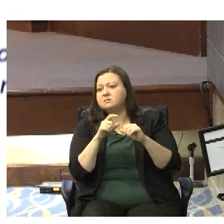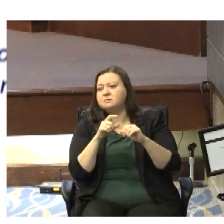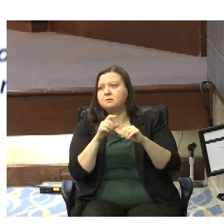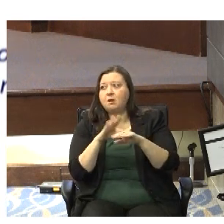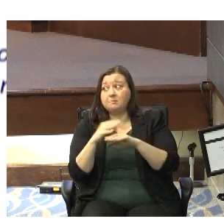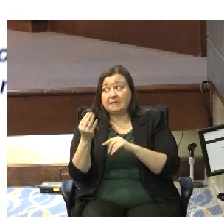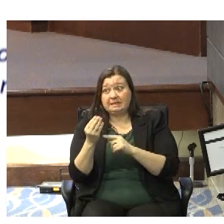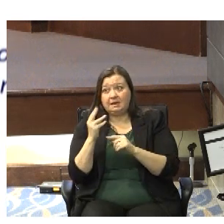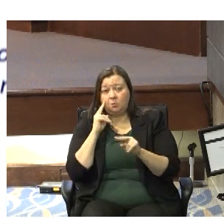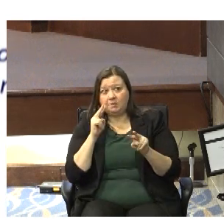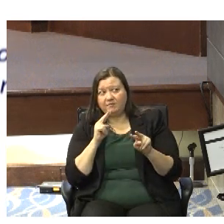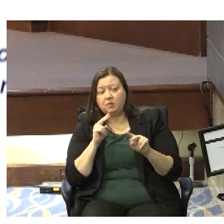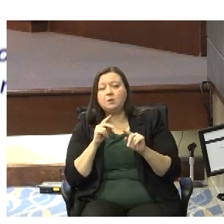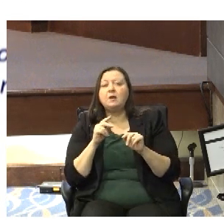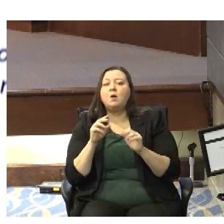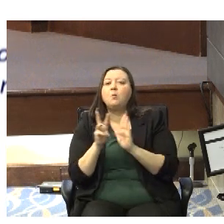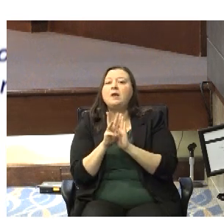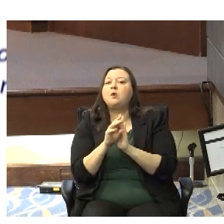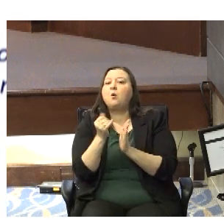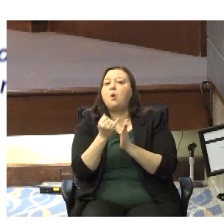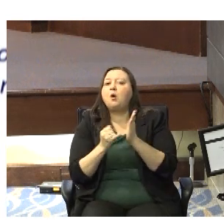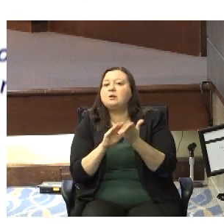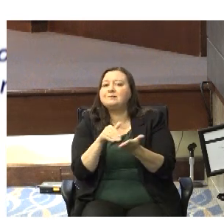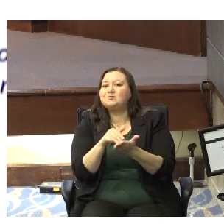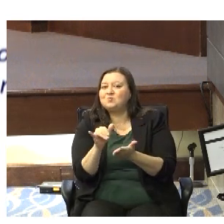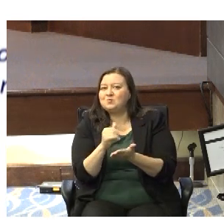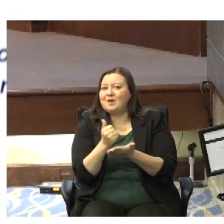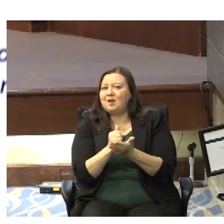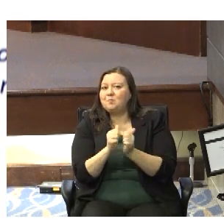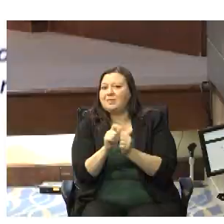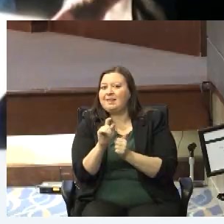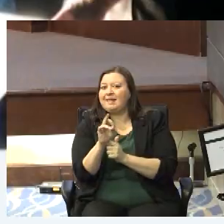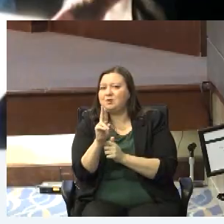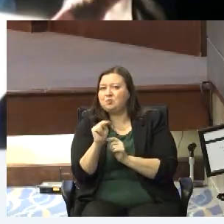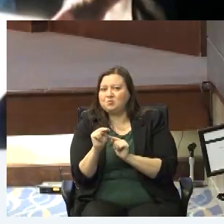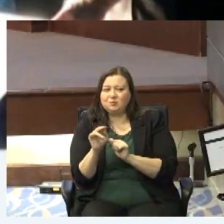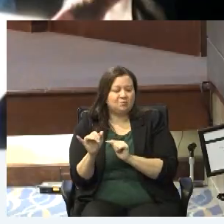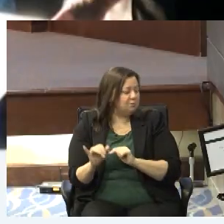I definitely want to mention Waco Arts Center's also help with the Lanterns Parade.